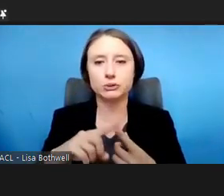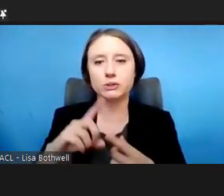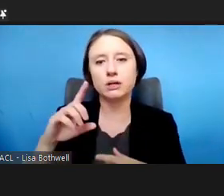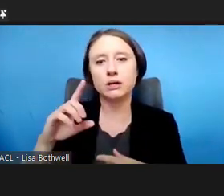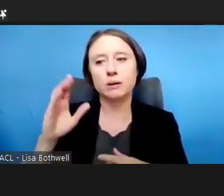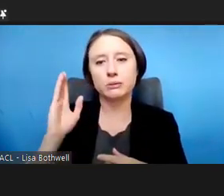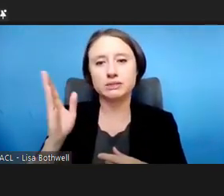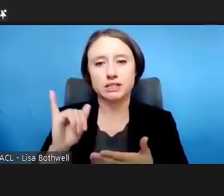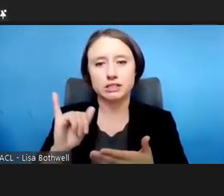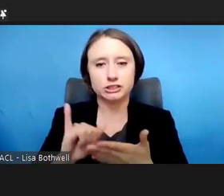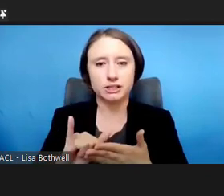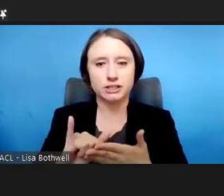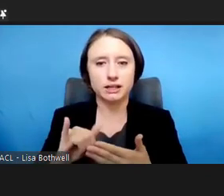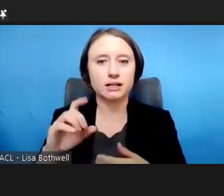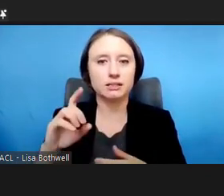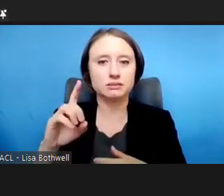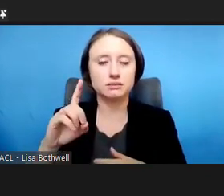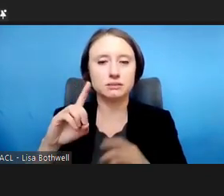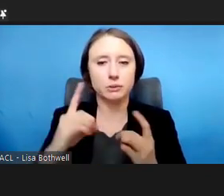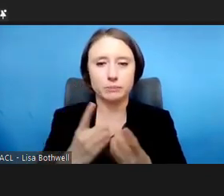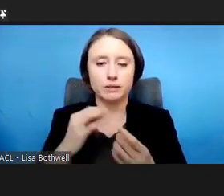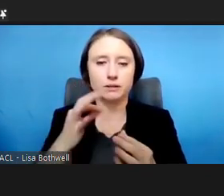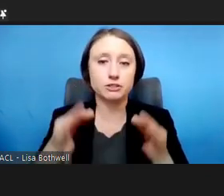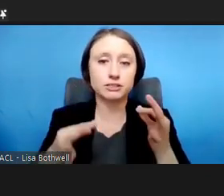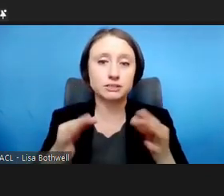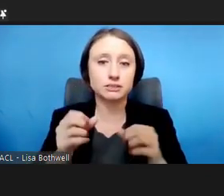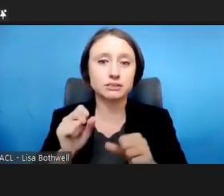developed at the same time.